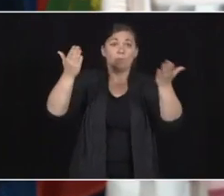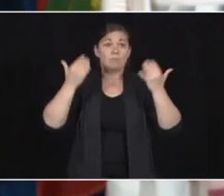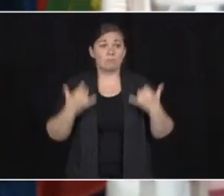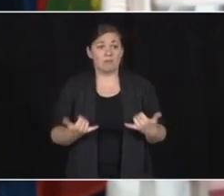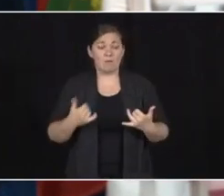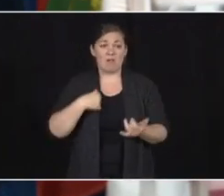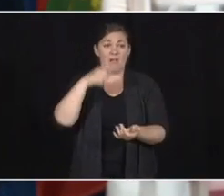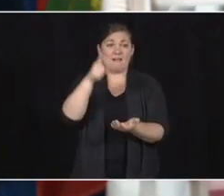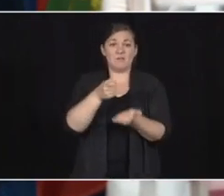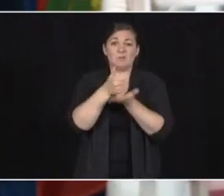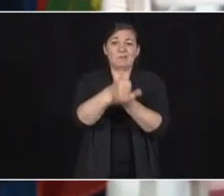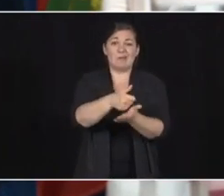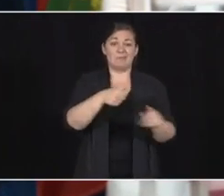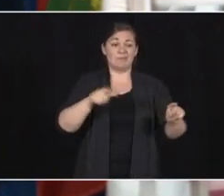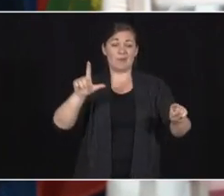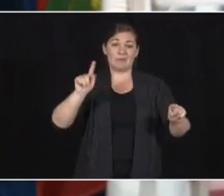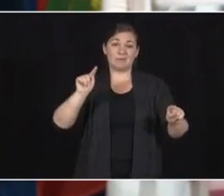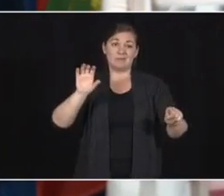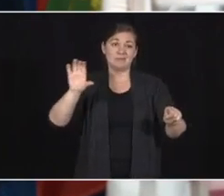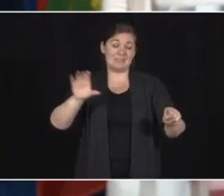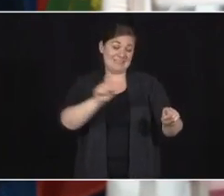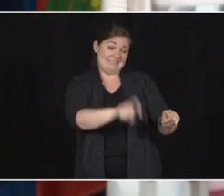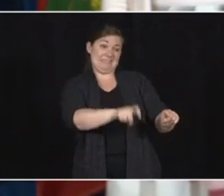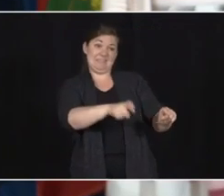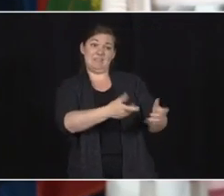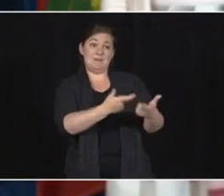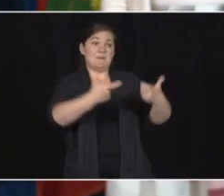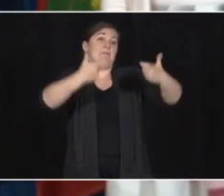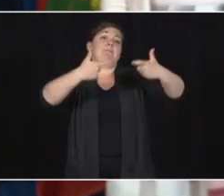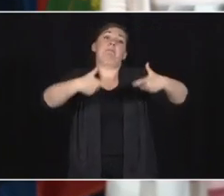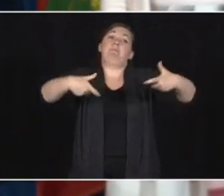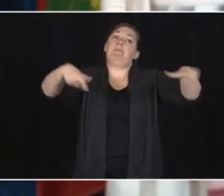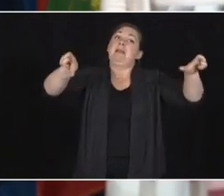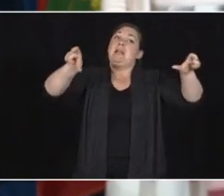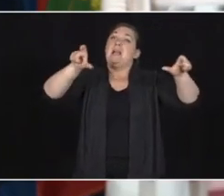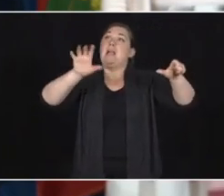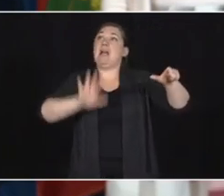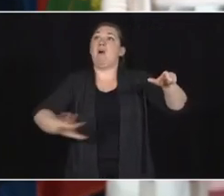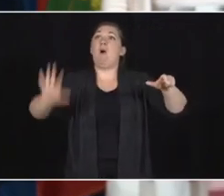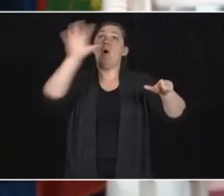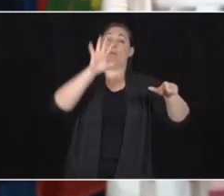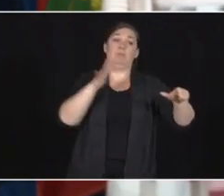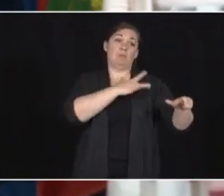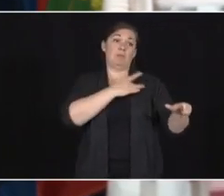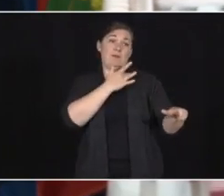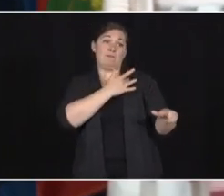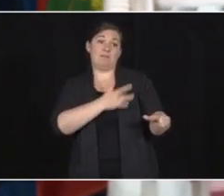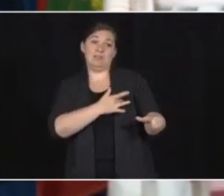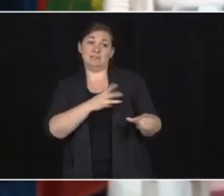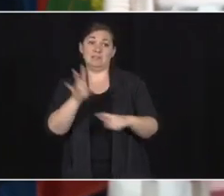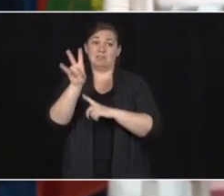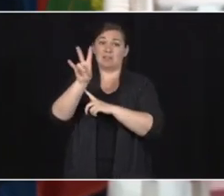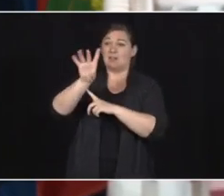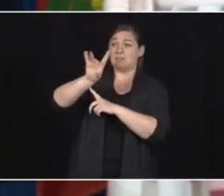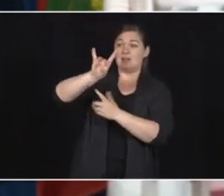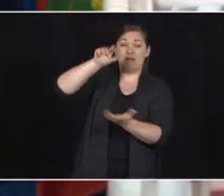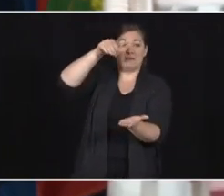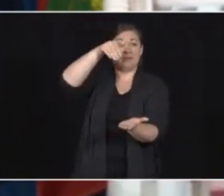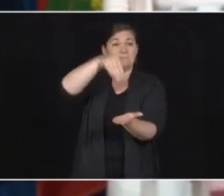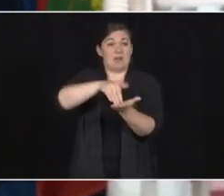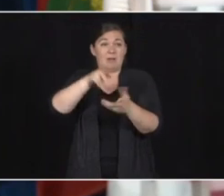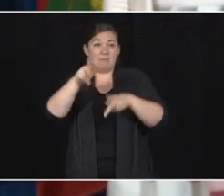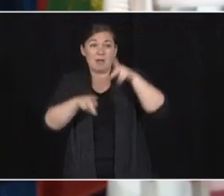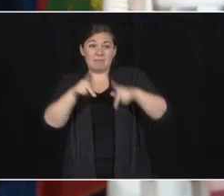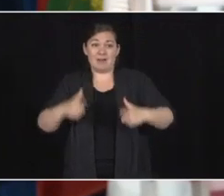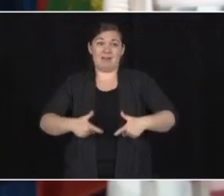care. We have a massive, massive province. We have close to 78,000 residents, and as the